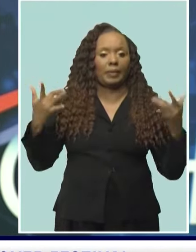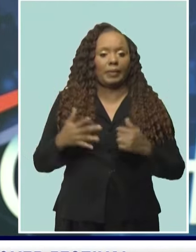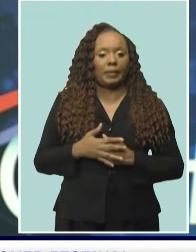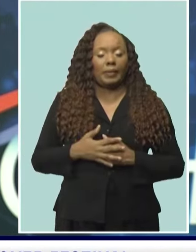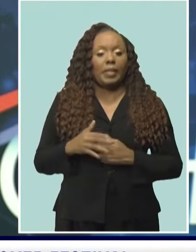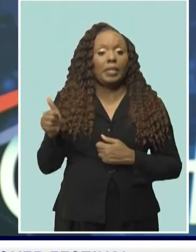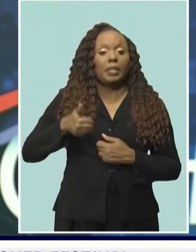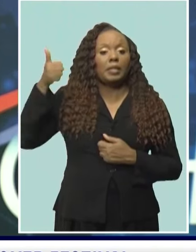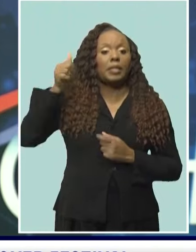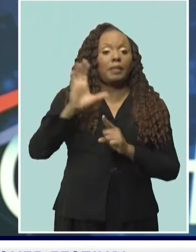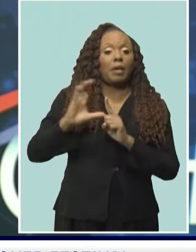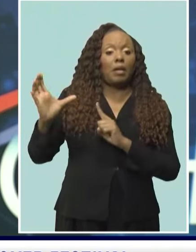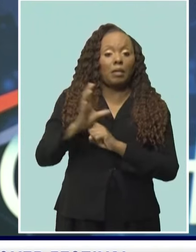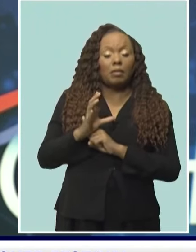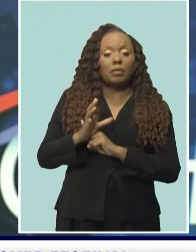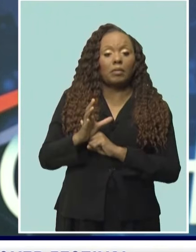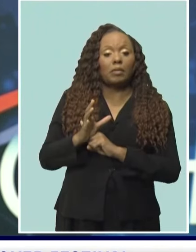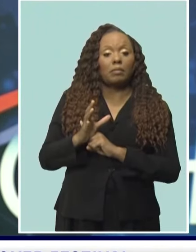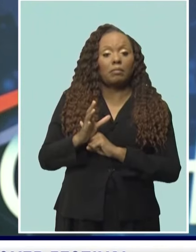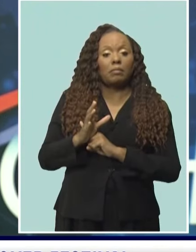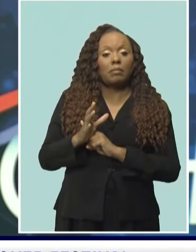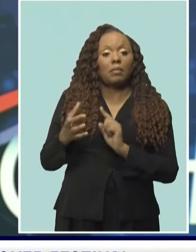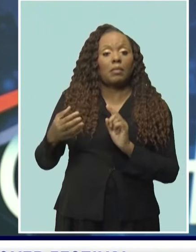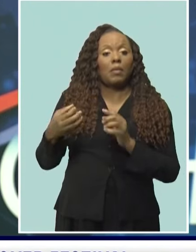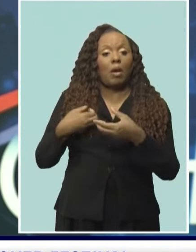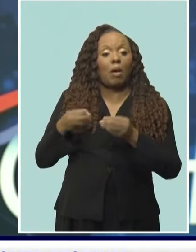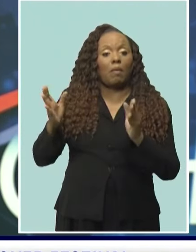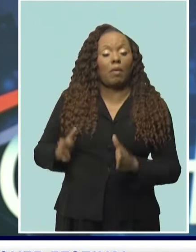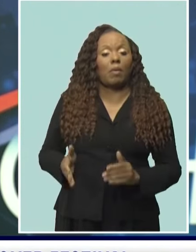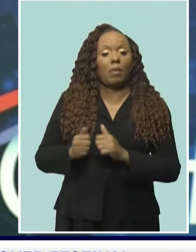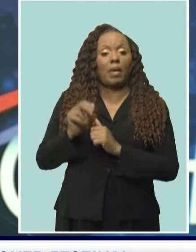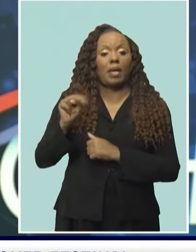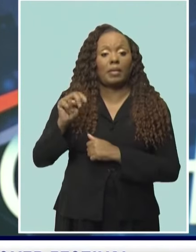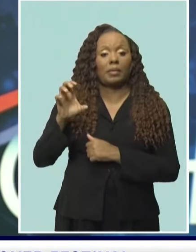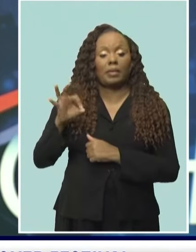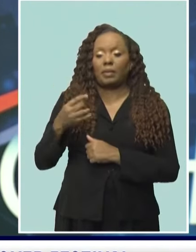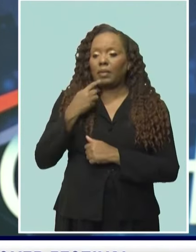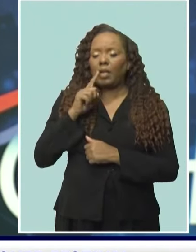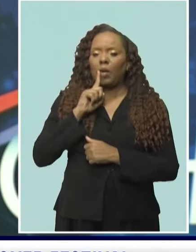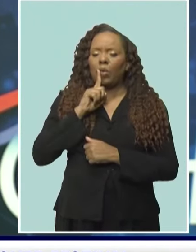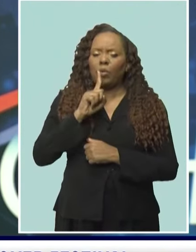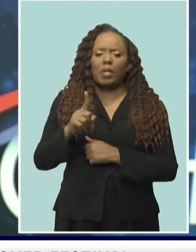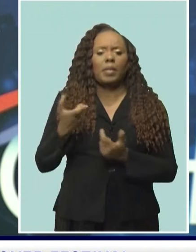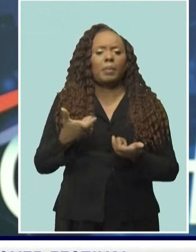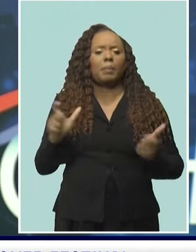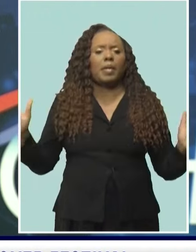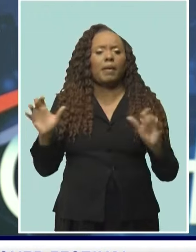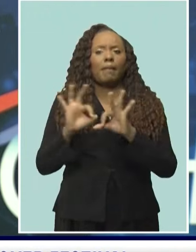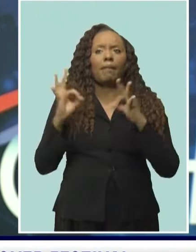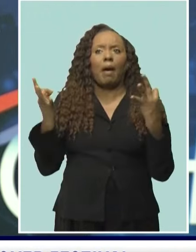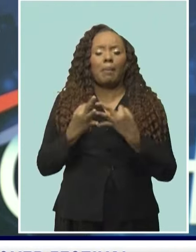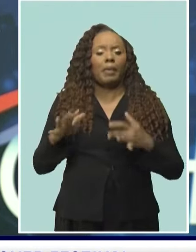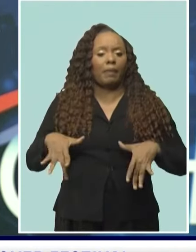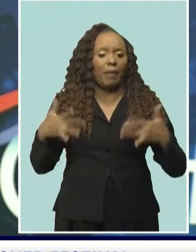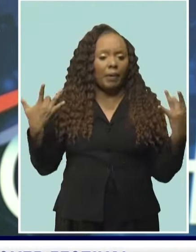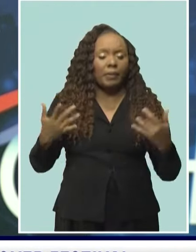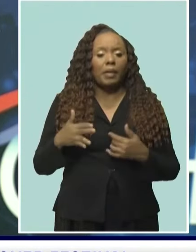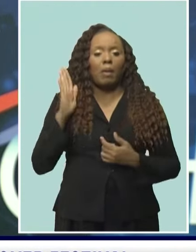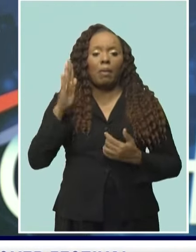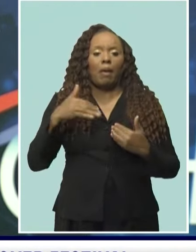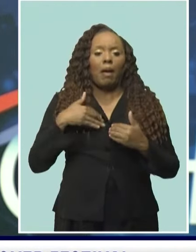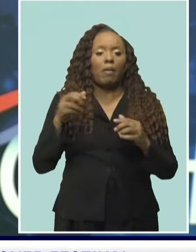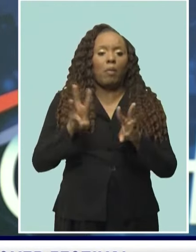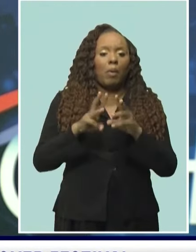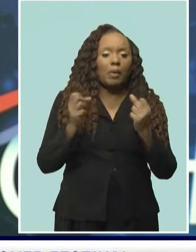Officer with the NCF, Andrea Wells, has labelled it a massive family event. Activities include workshops exposing